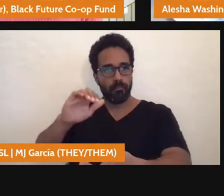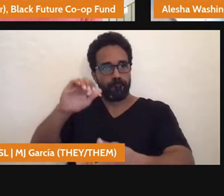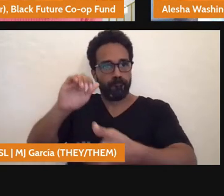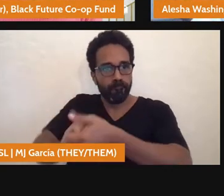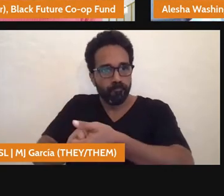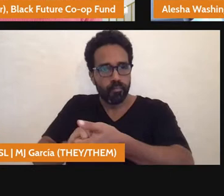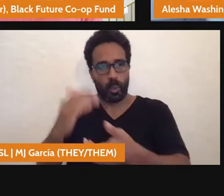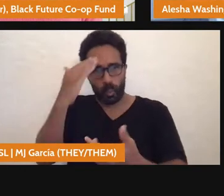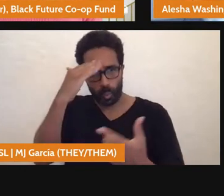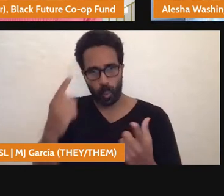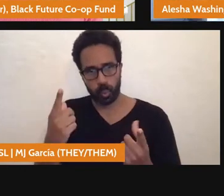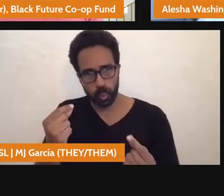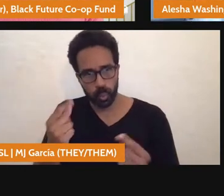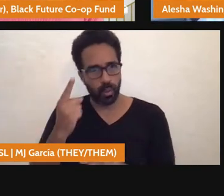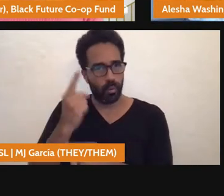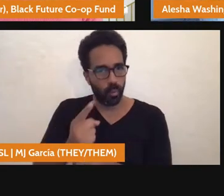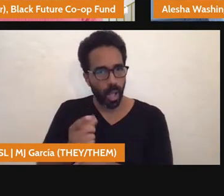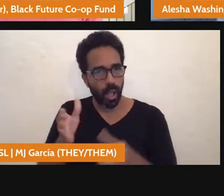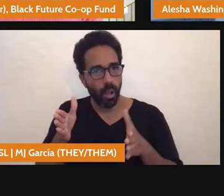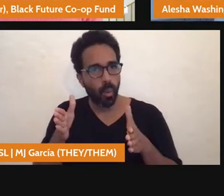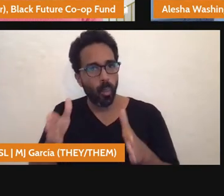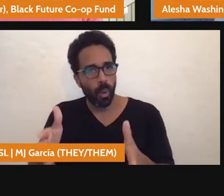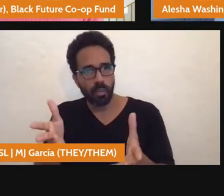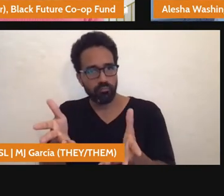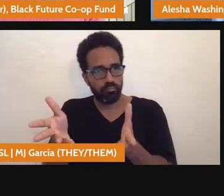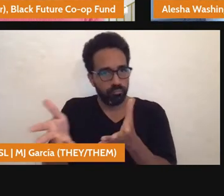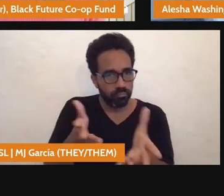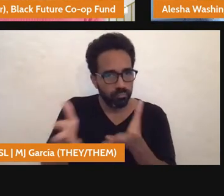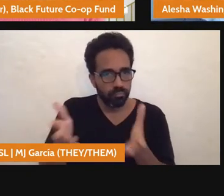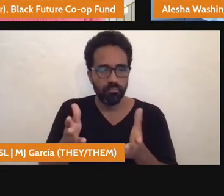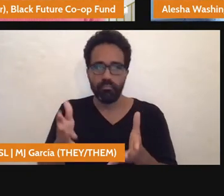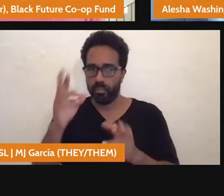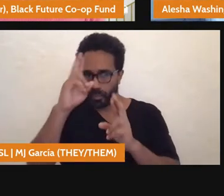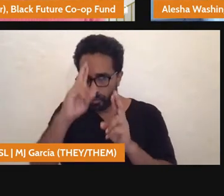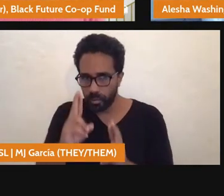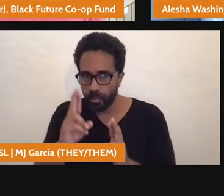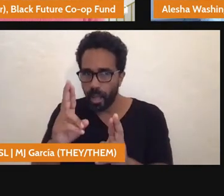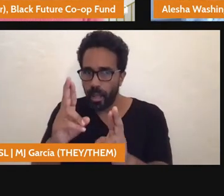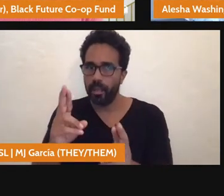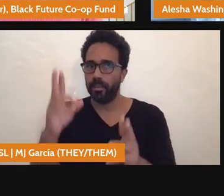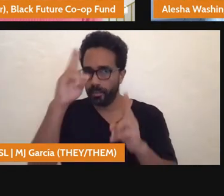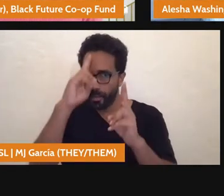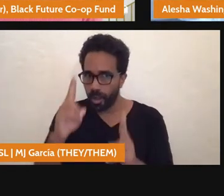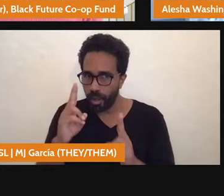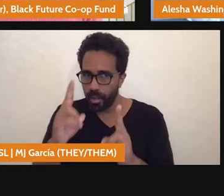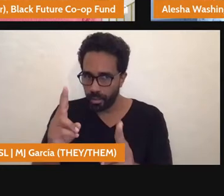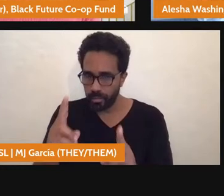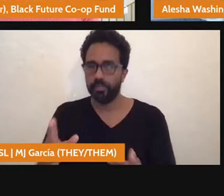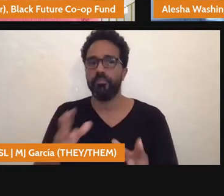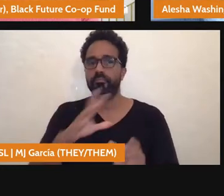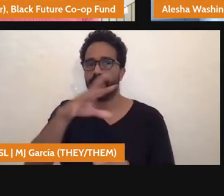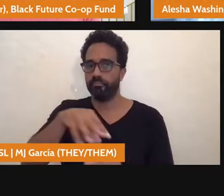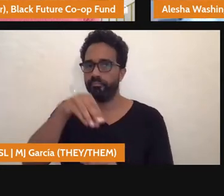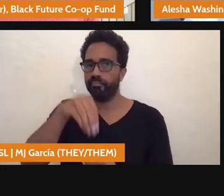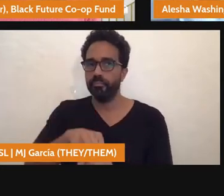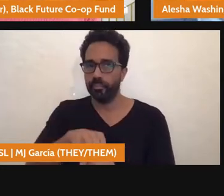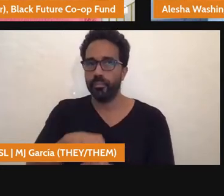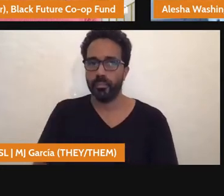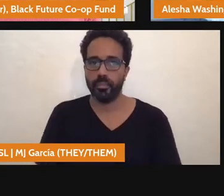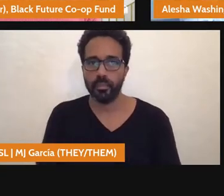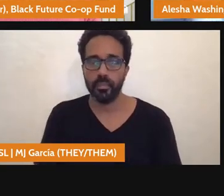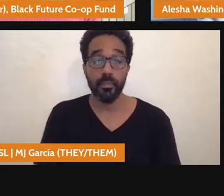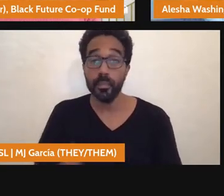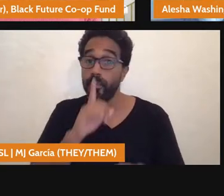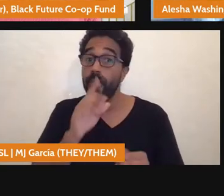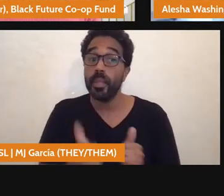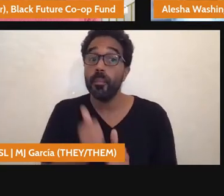know how to invest. So it's the same, right? When you think about, particularly for folks folks with influence or are in philanthropy